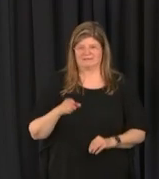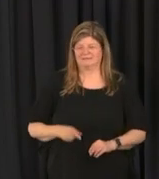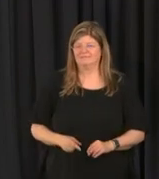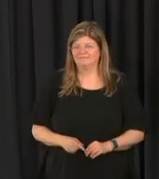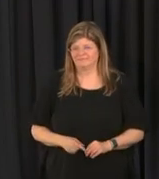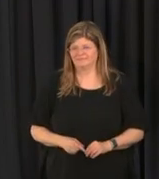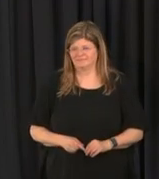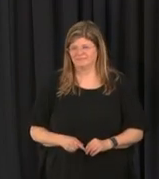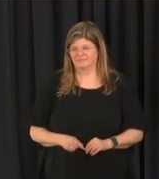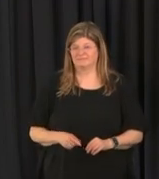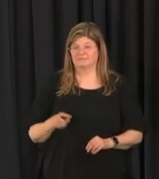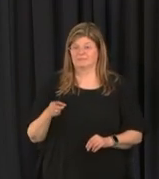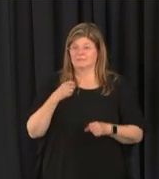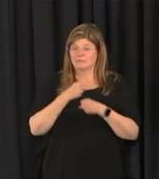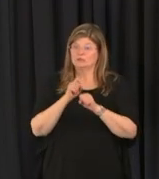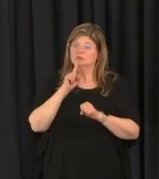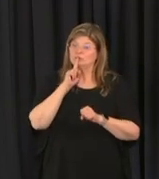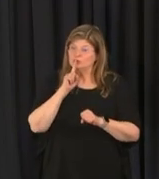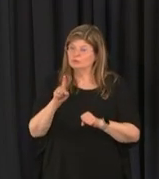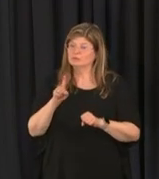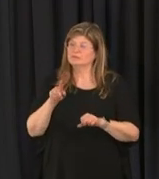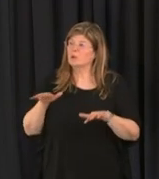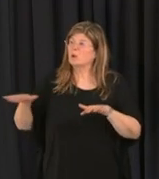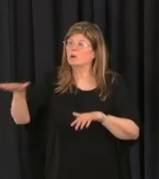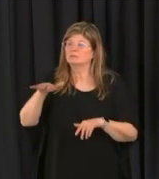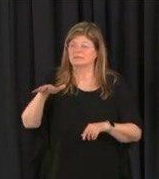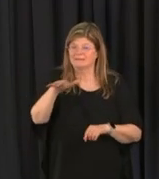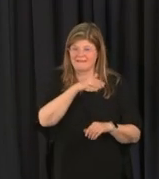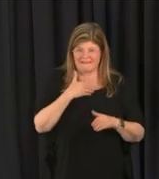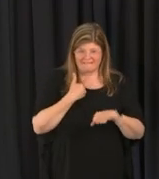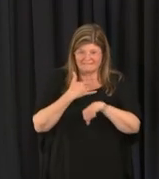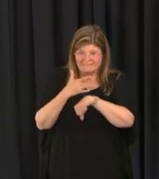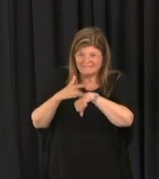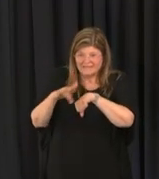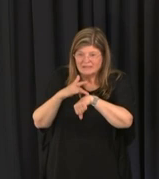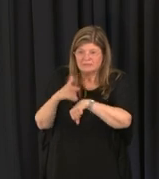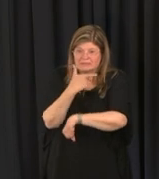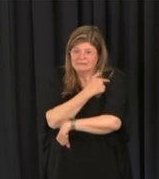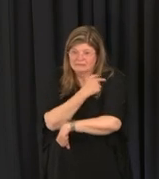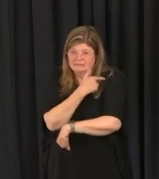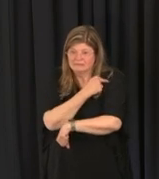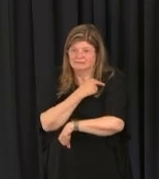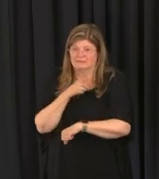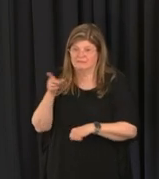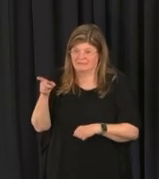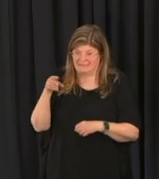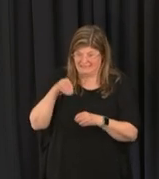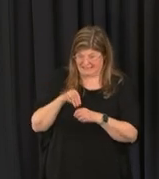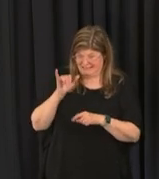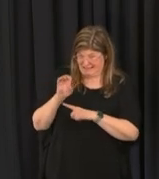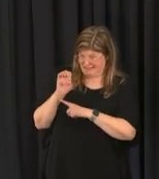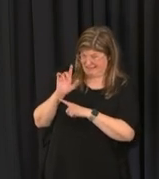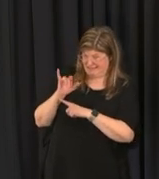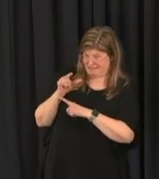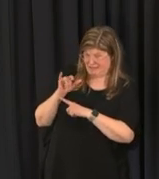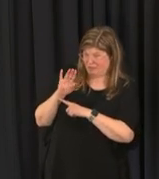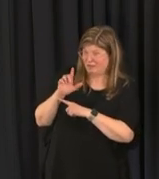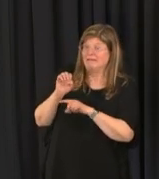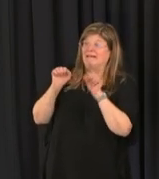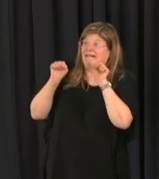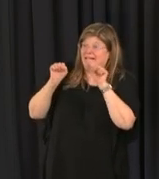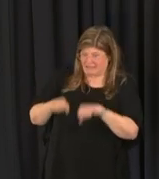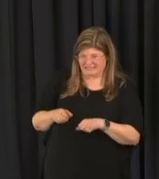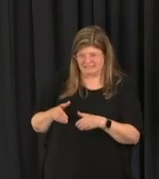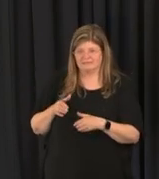local clinics also have a vaccine. So if you are in these eligible groups,